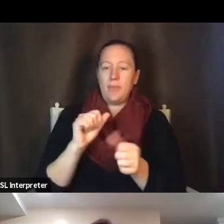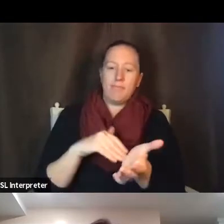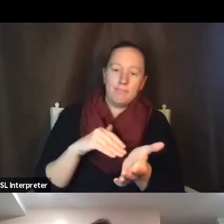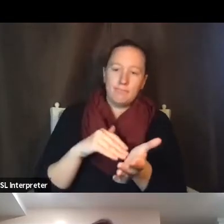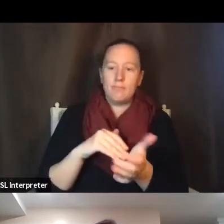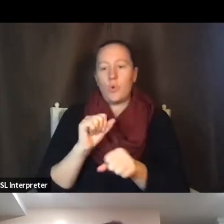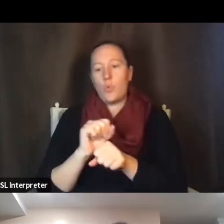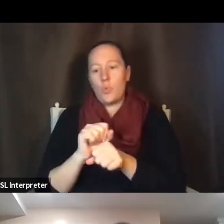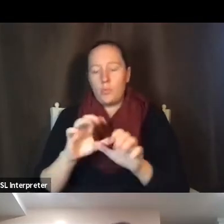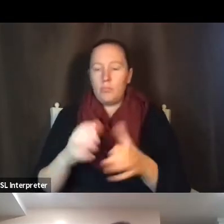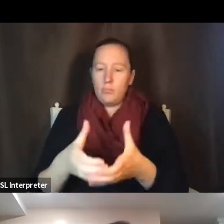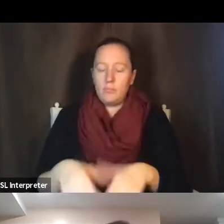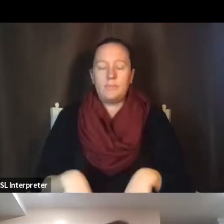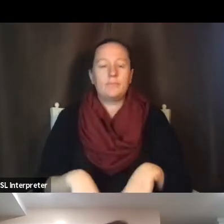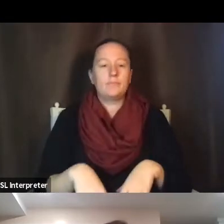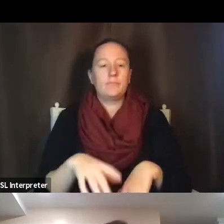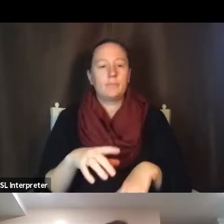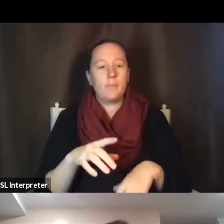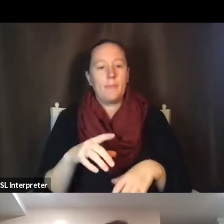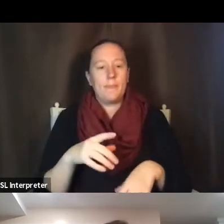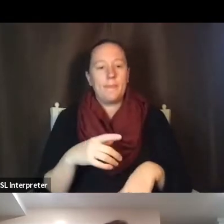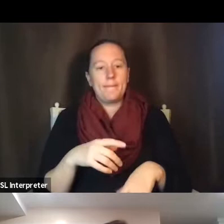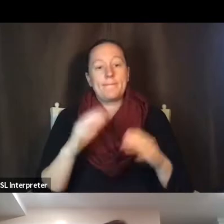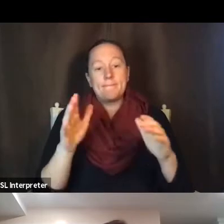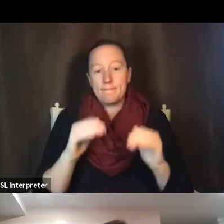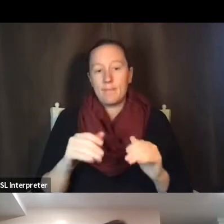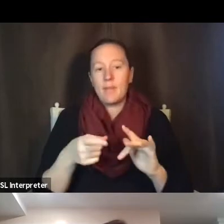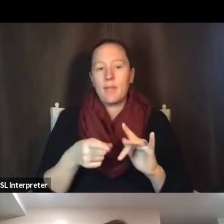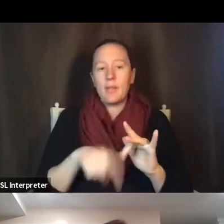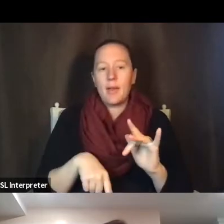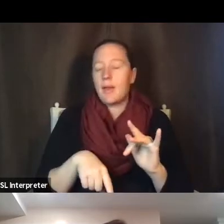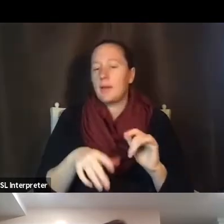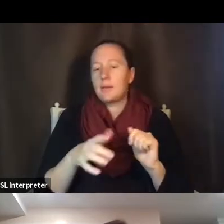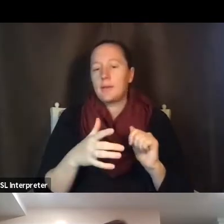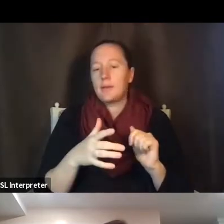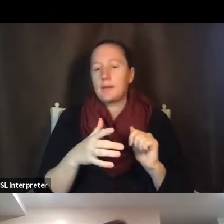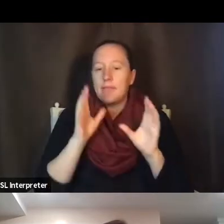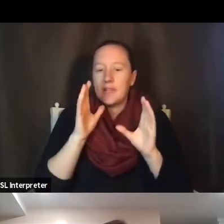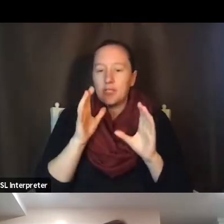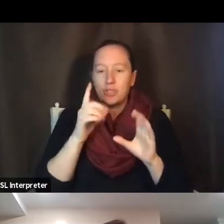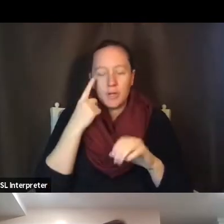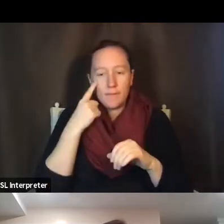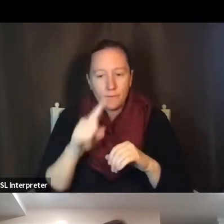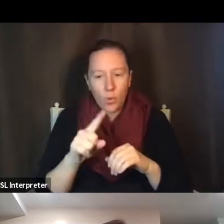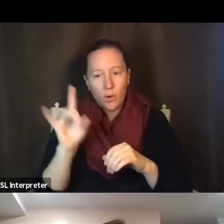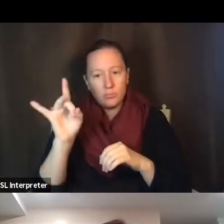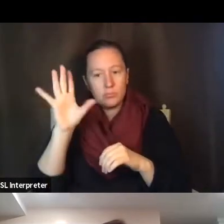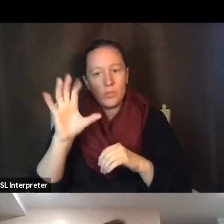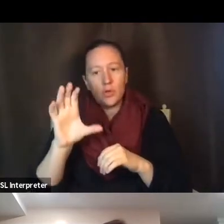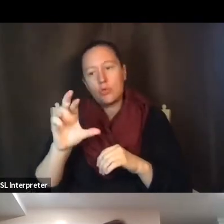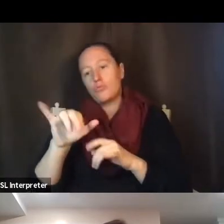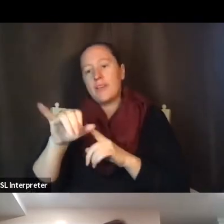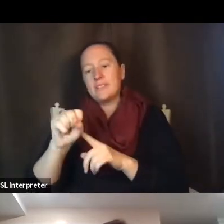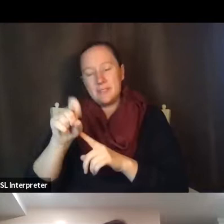was just, it was felt that there was a lack of attention to the particular crisis that was relevant in a particular